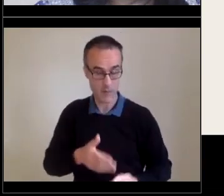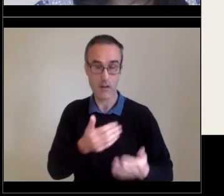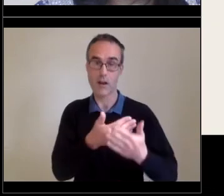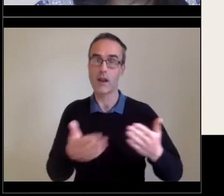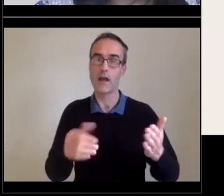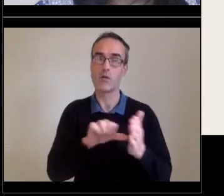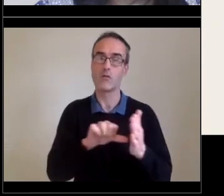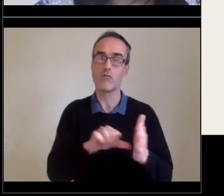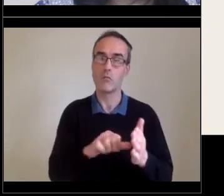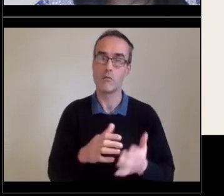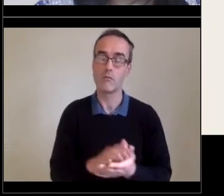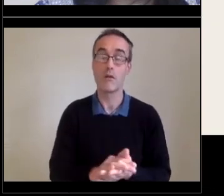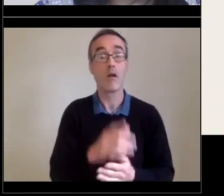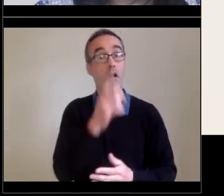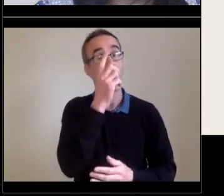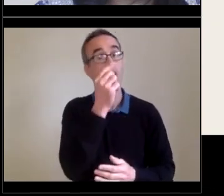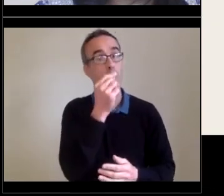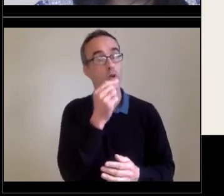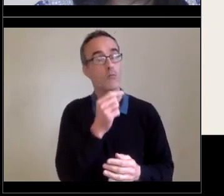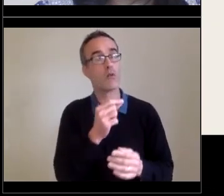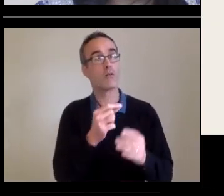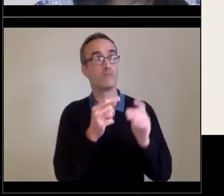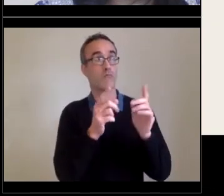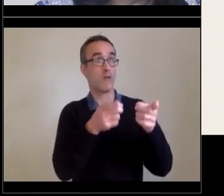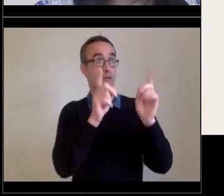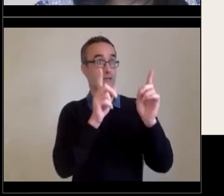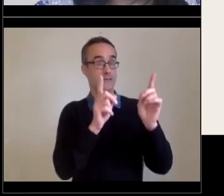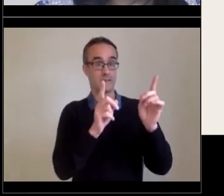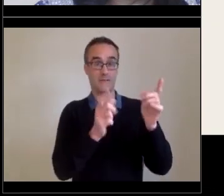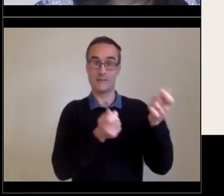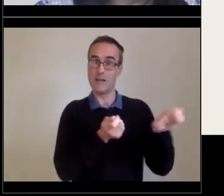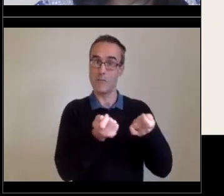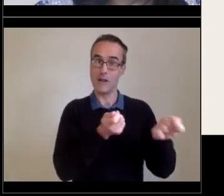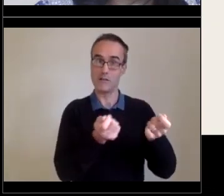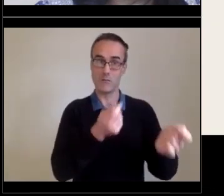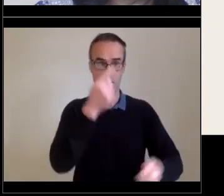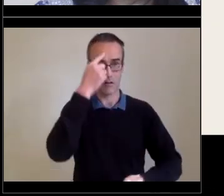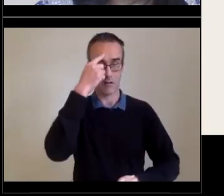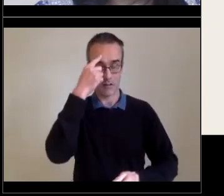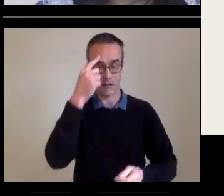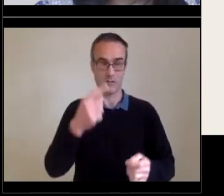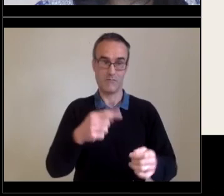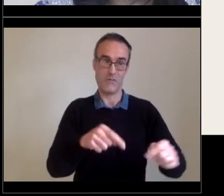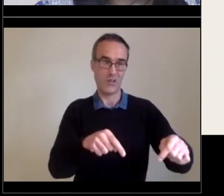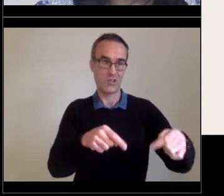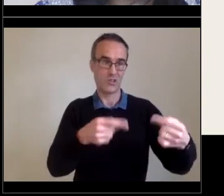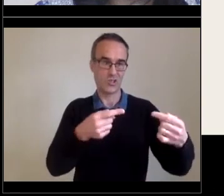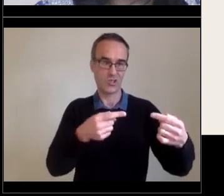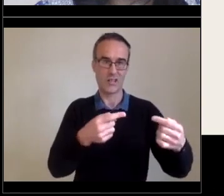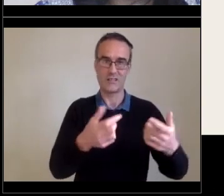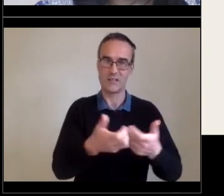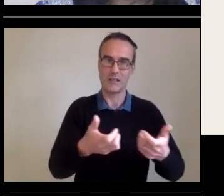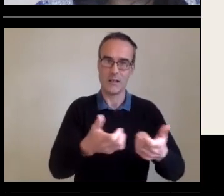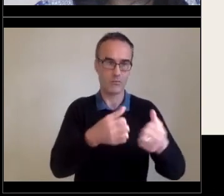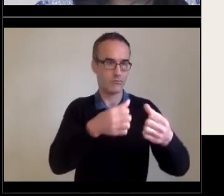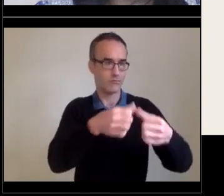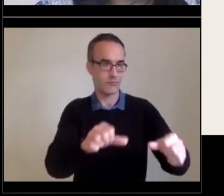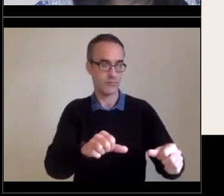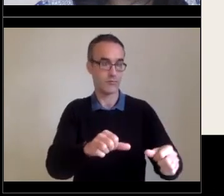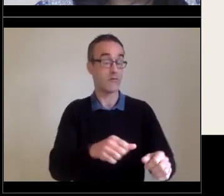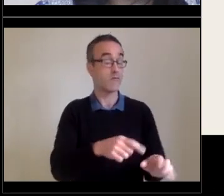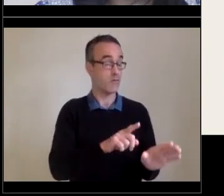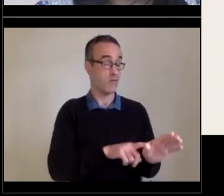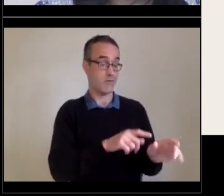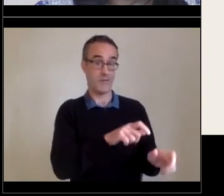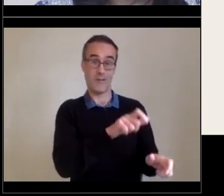positions, or they have some challenges when they're filling those roles. But ultimately, that bigger reputational piece, you know, does an